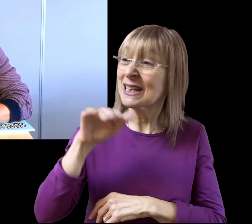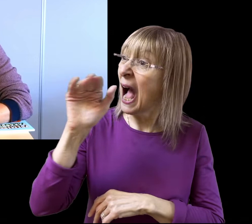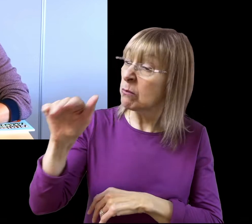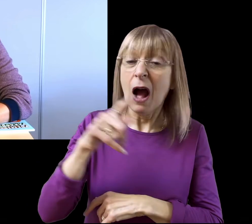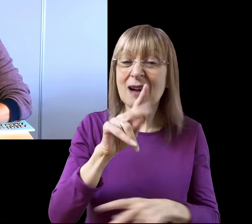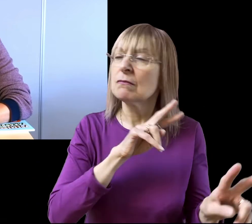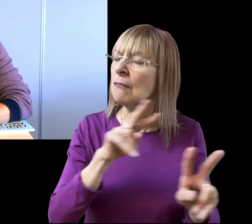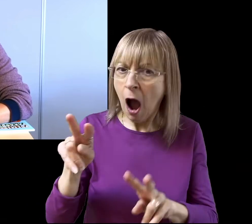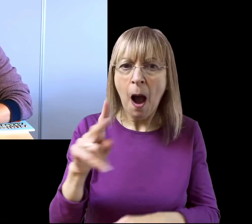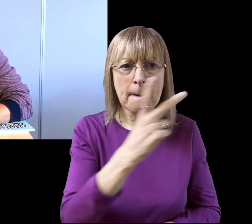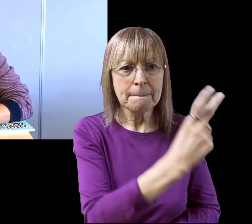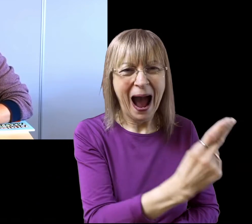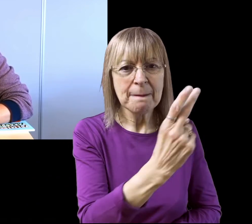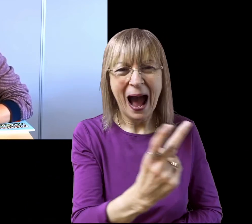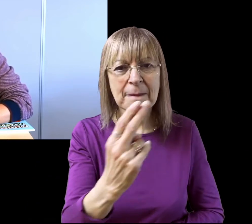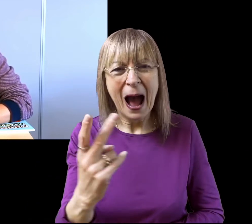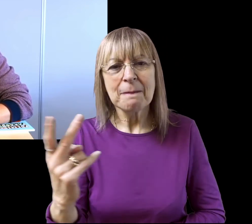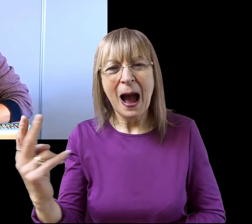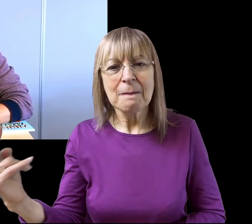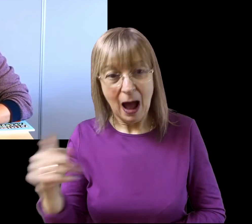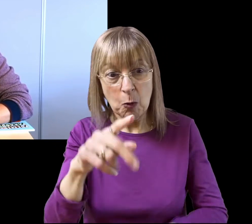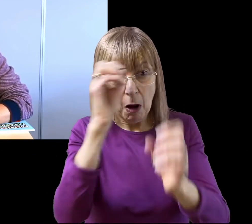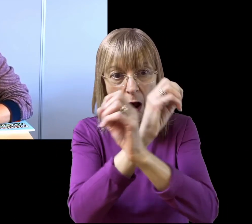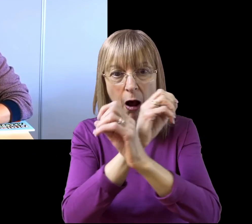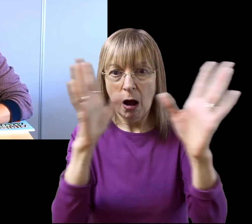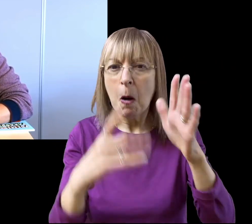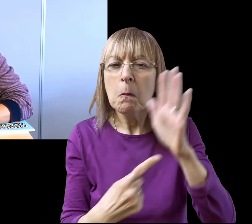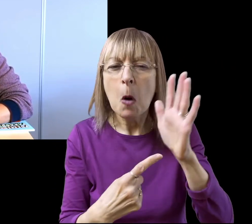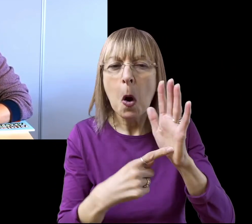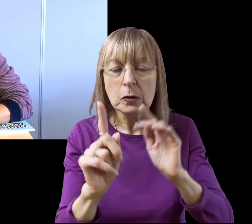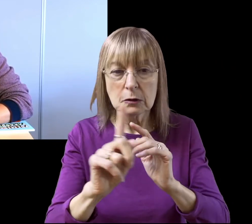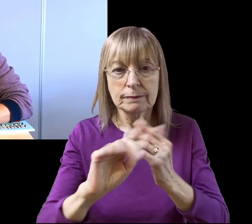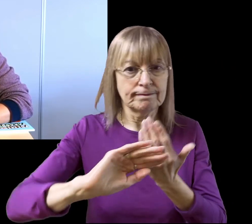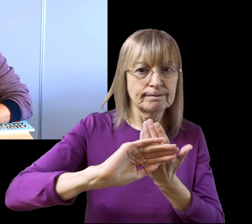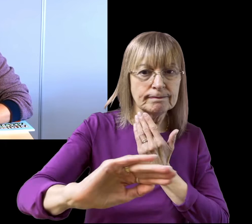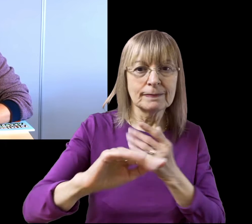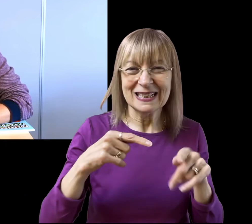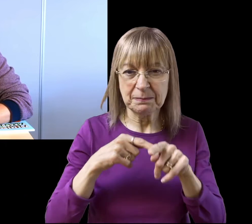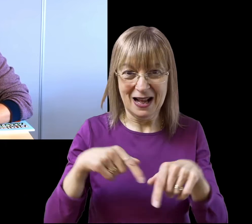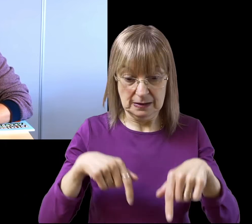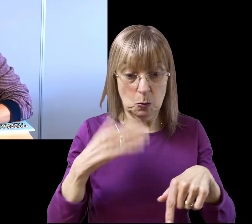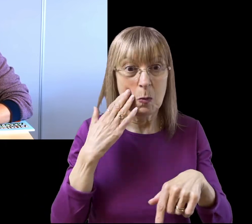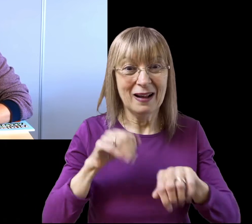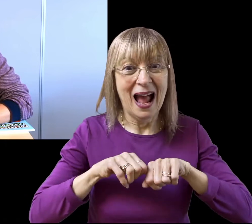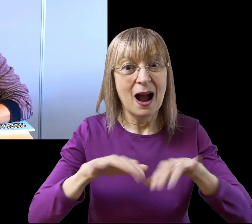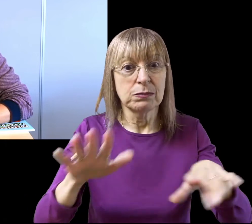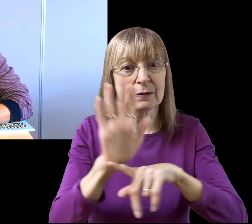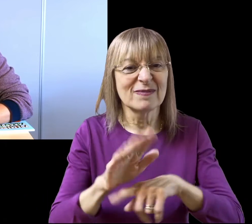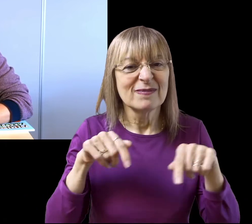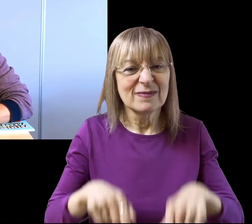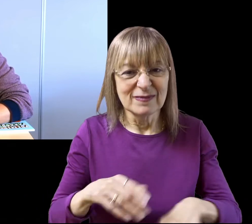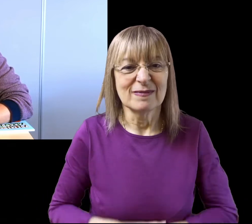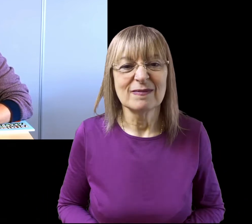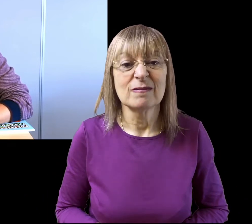with you, and then everyone who was outside got into groups of 2. Hopefully you can do this, maybe safely with social distancing,